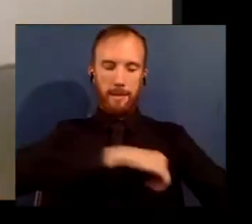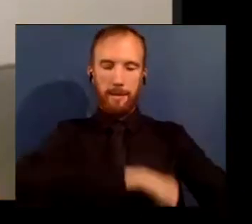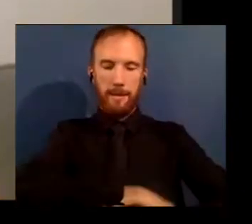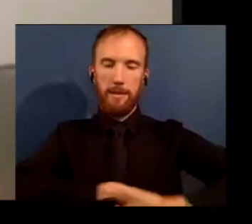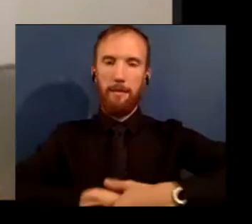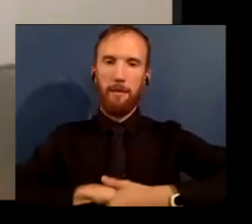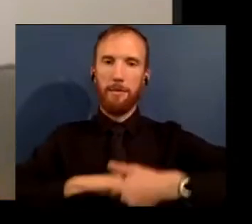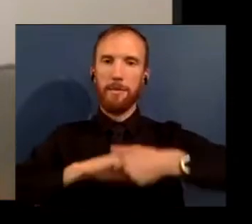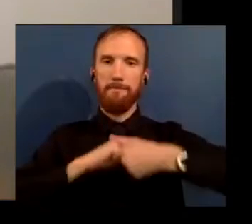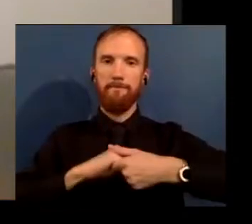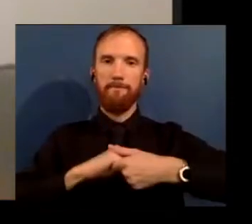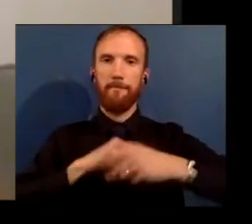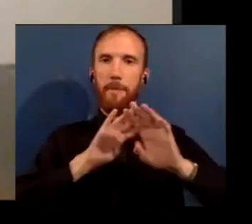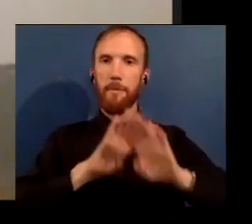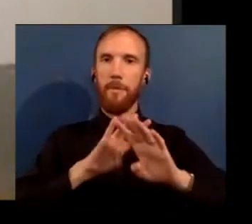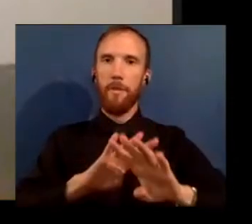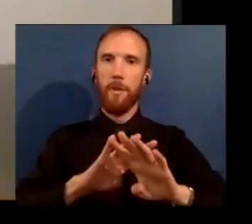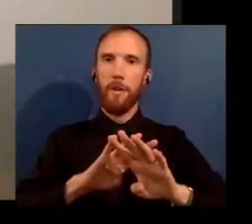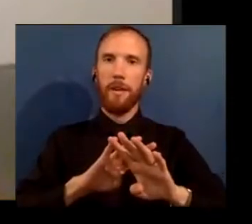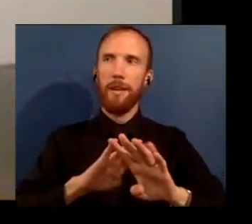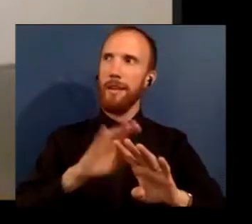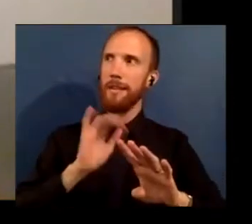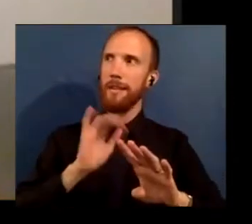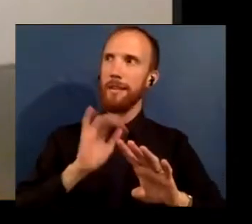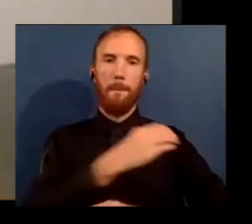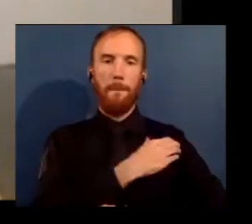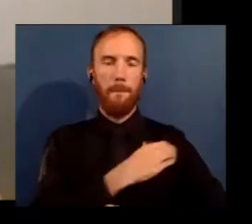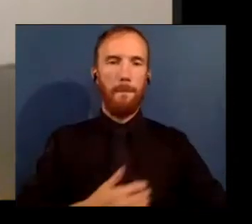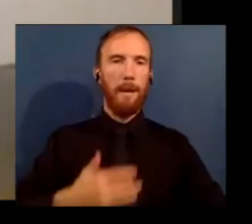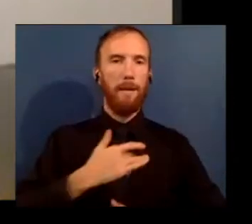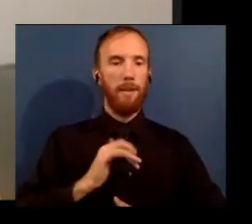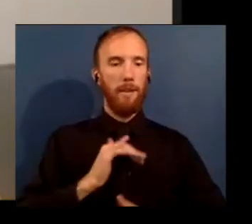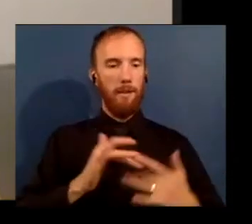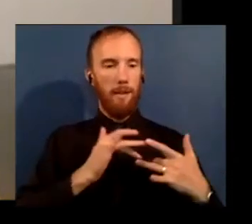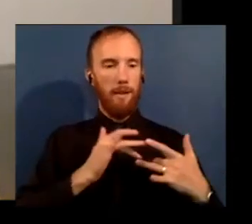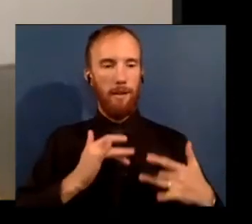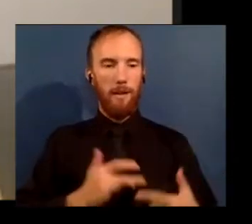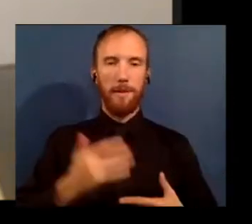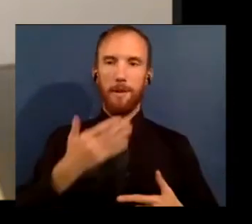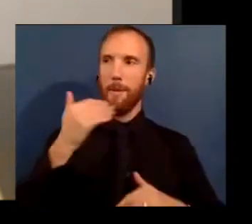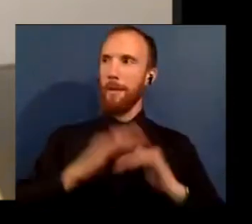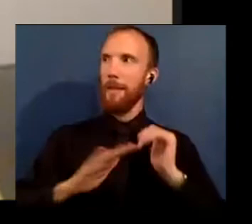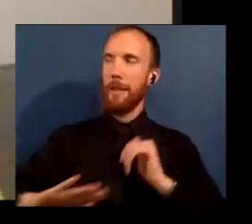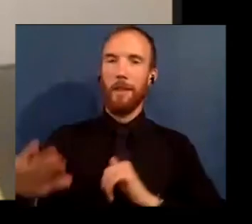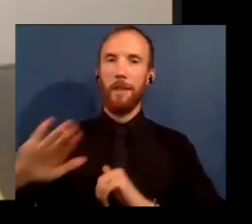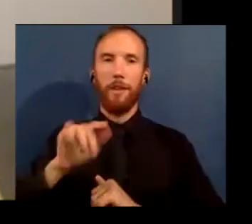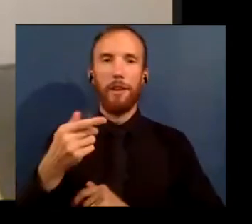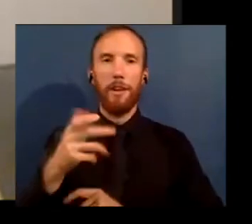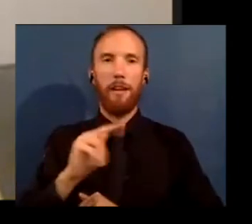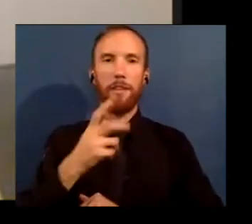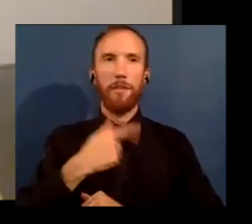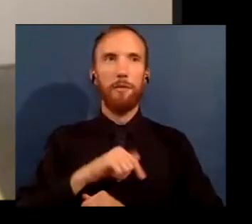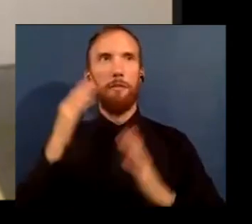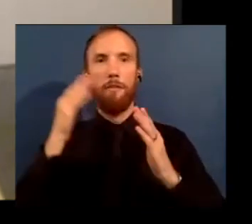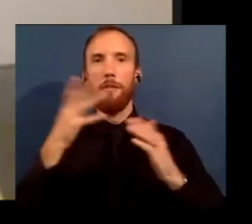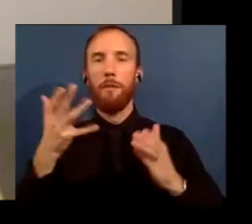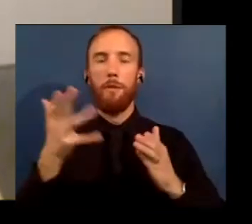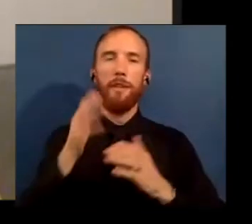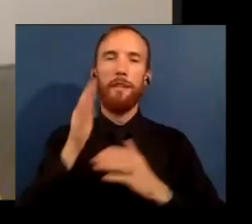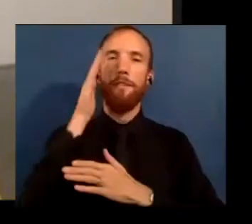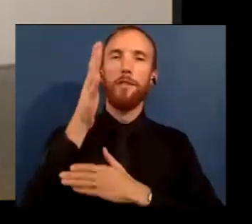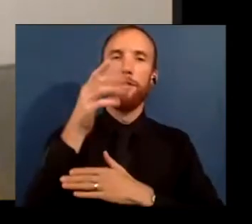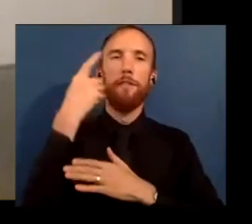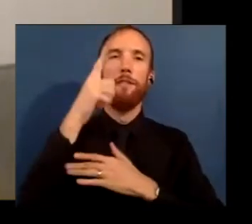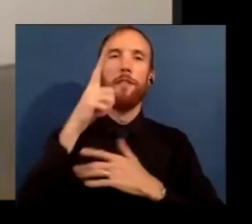our hearts are bigger than their guns, that we work for what you called a future that values life rather than profits. And